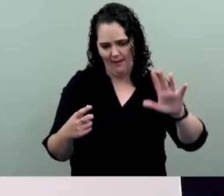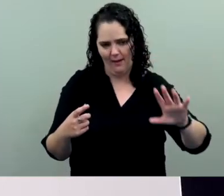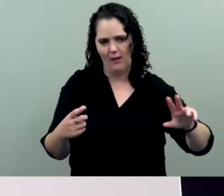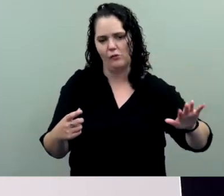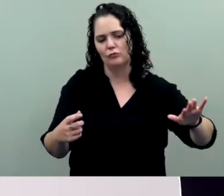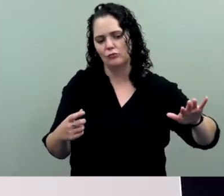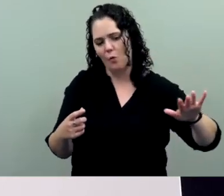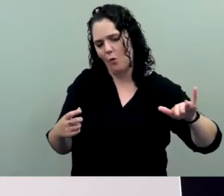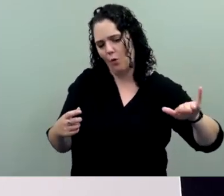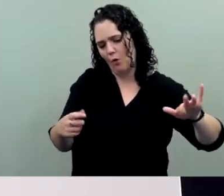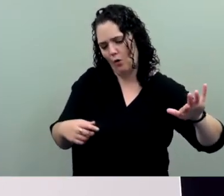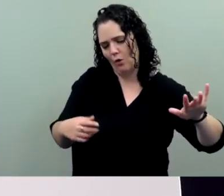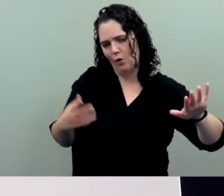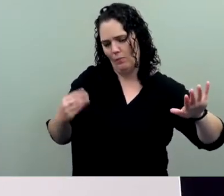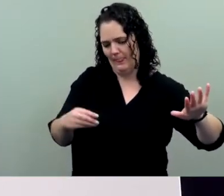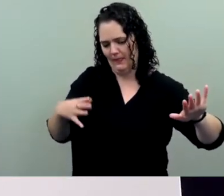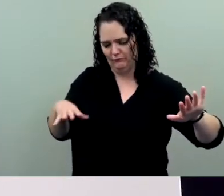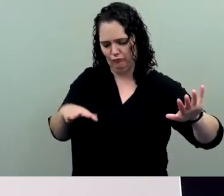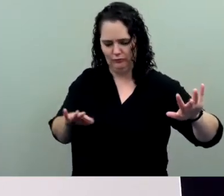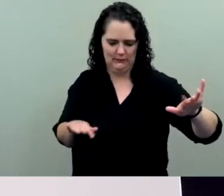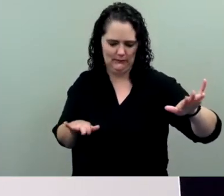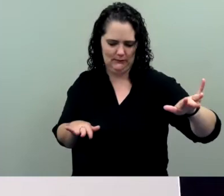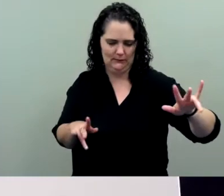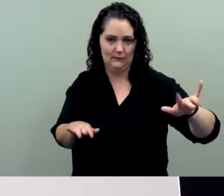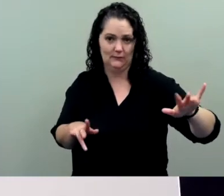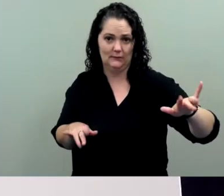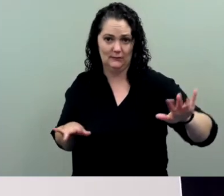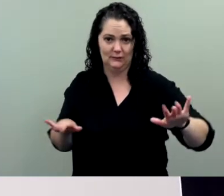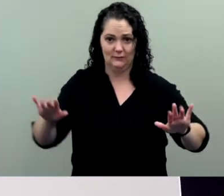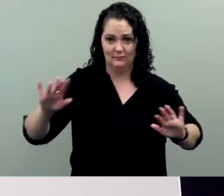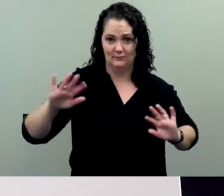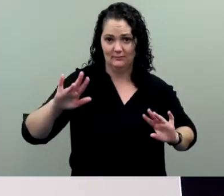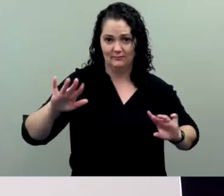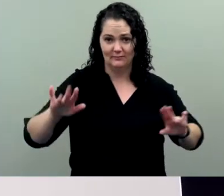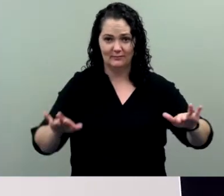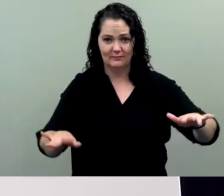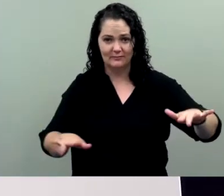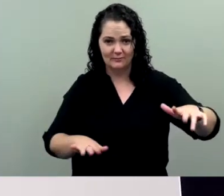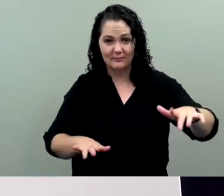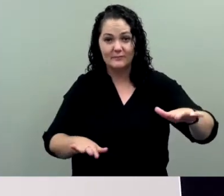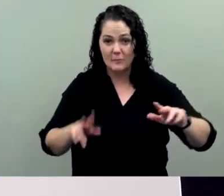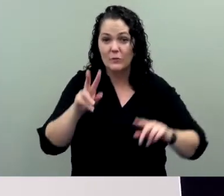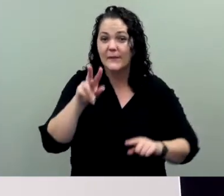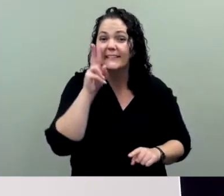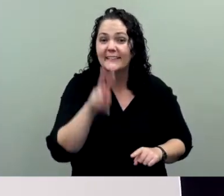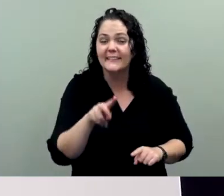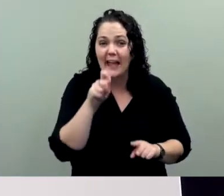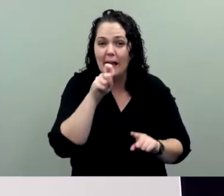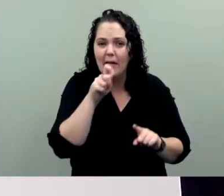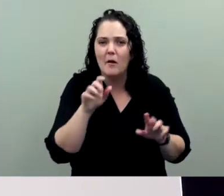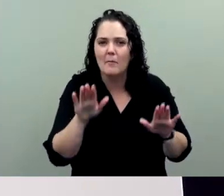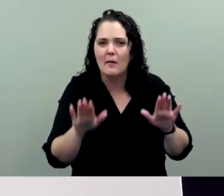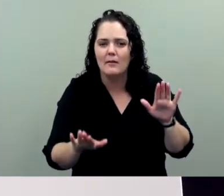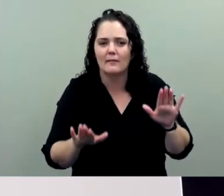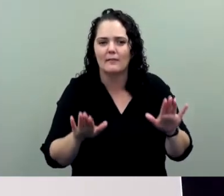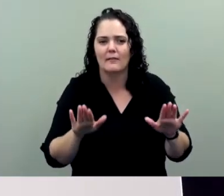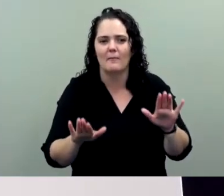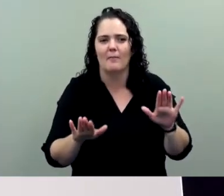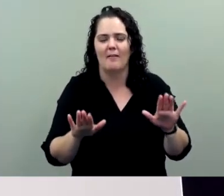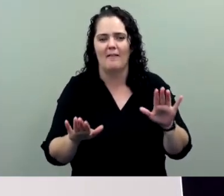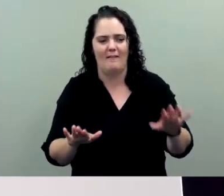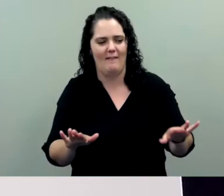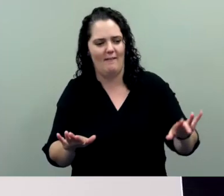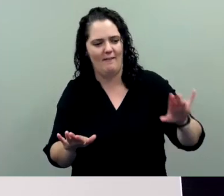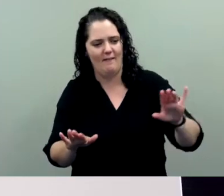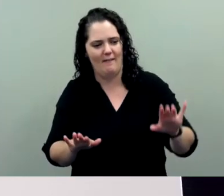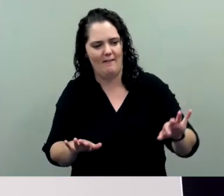hand while you're drawing the blouse with the other hand. And what you'll start to see is that there's similarities between those different